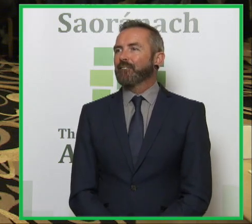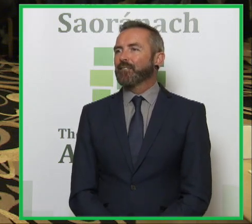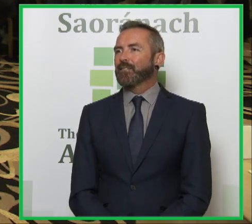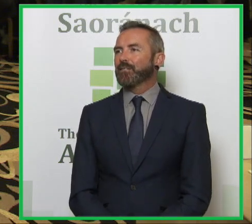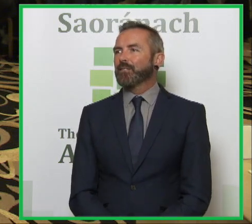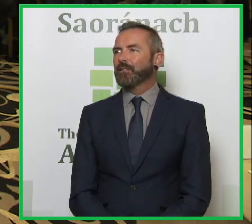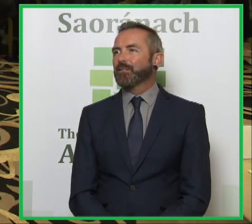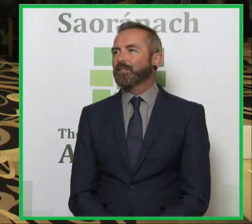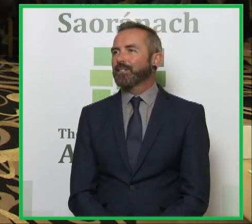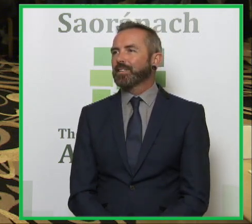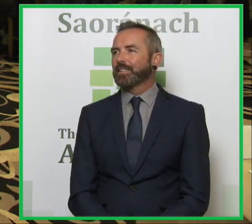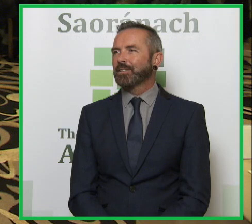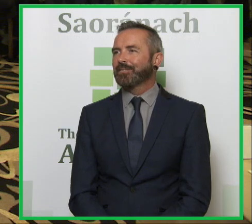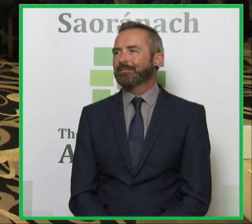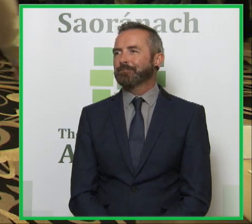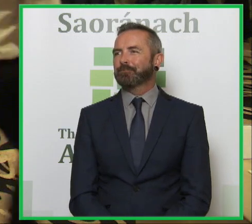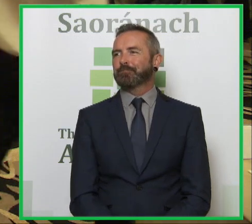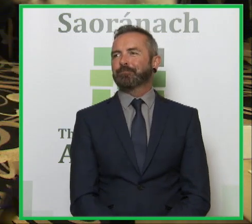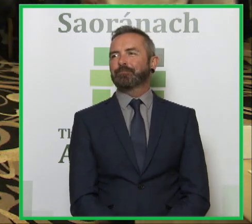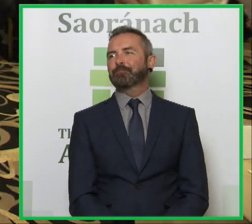okay. We have you.